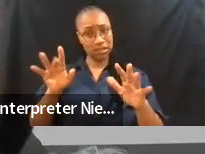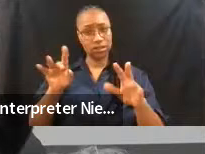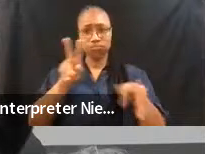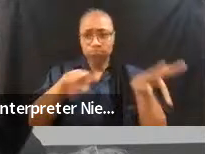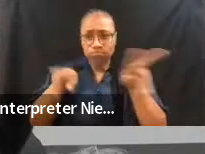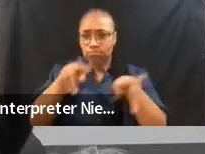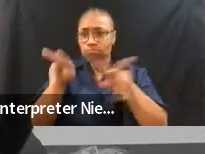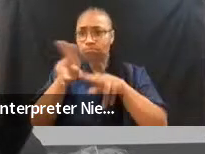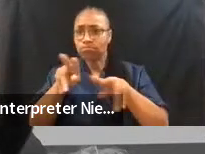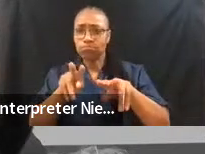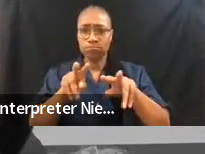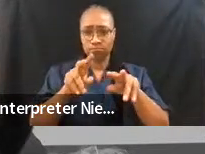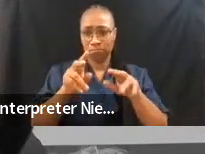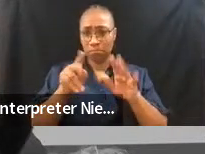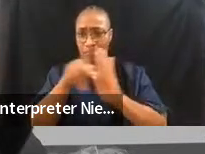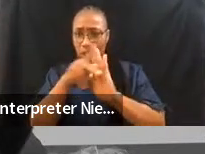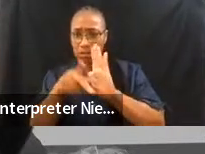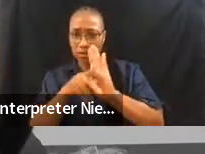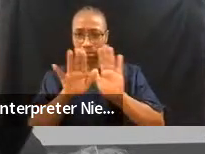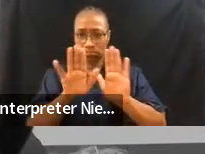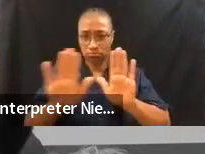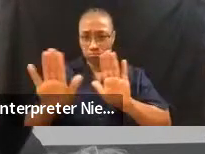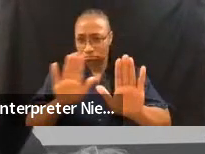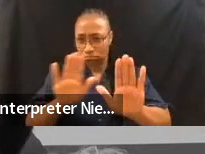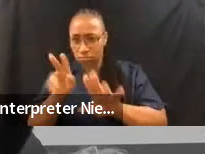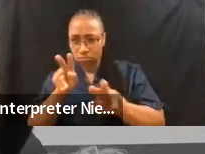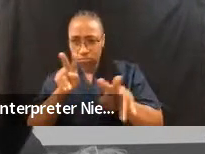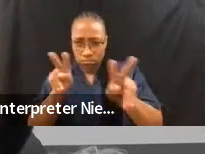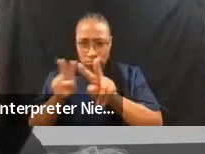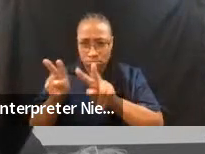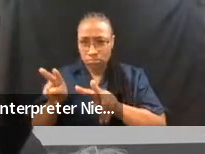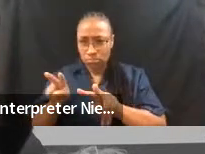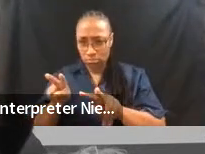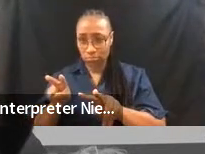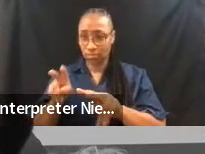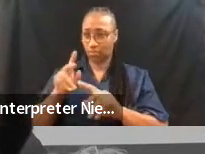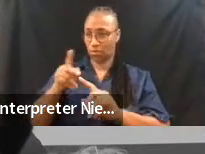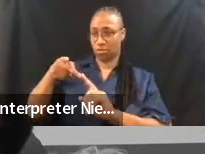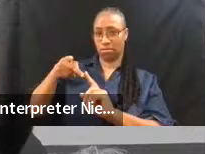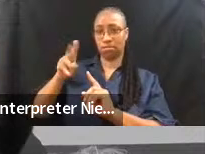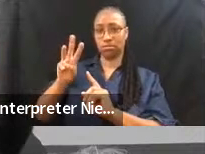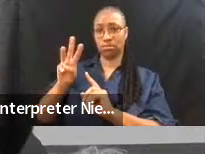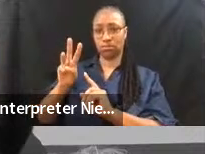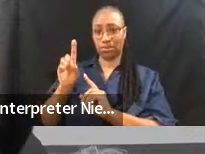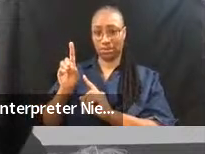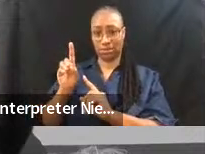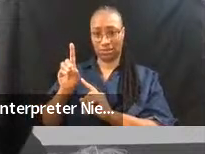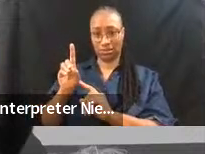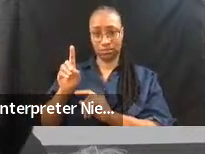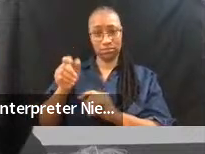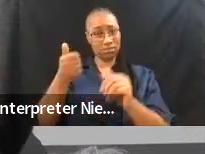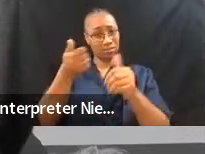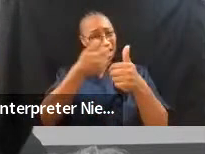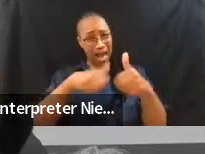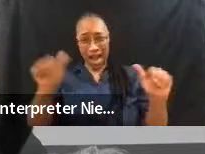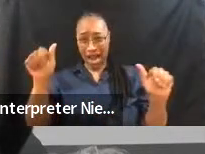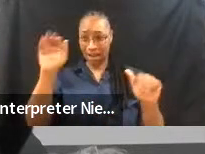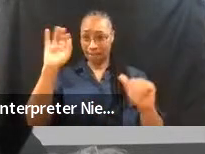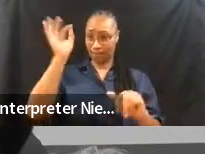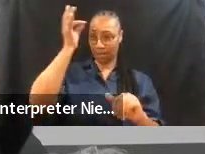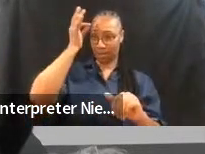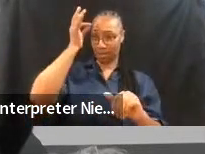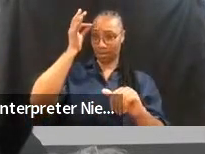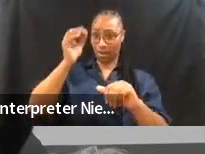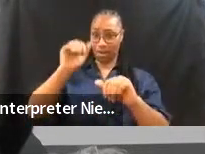with disabilities conducted by federal agencies or assisted by federal agencies in order to assess their effectiveness in